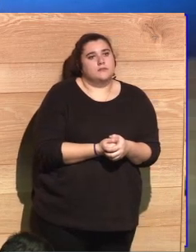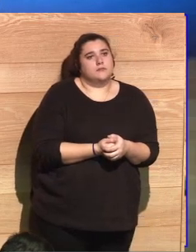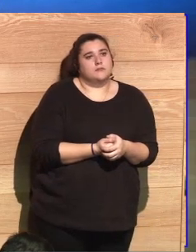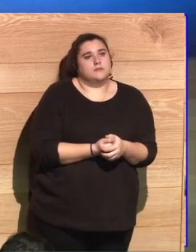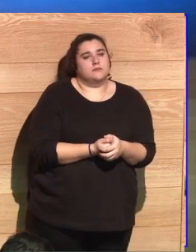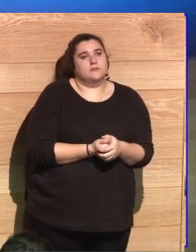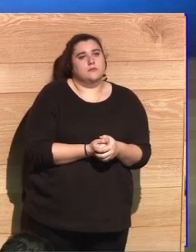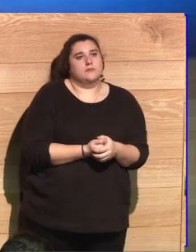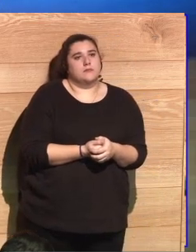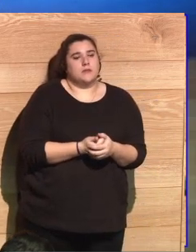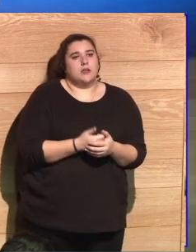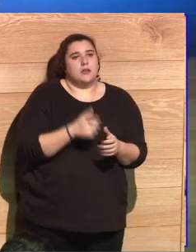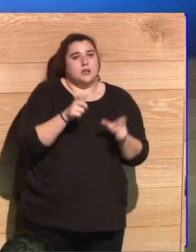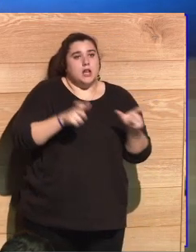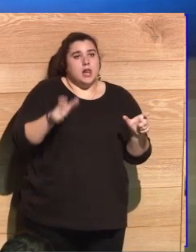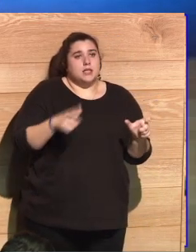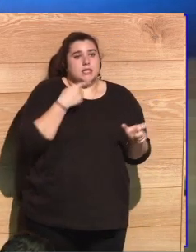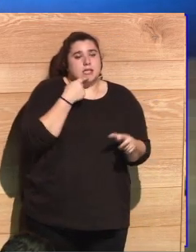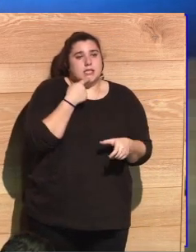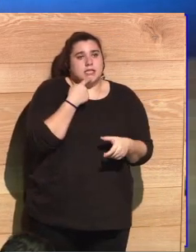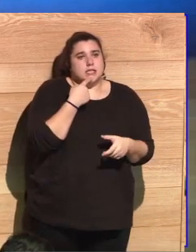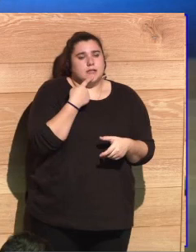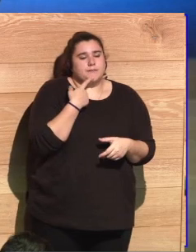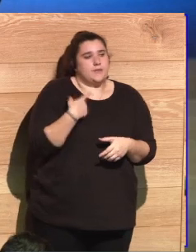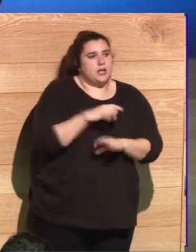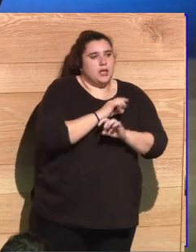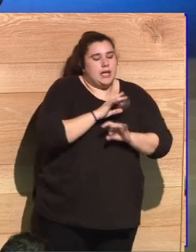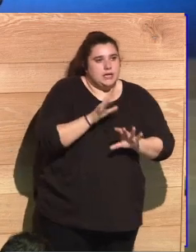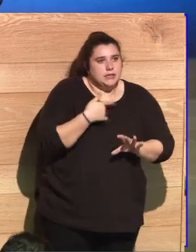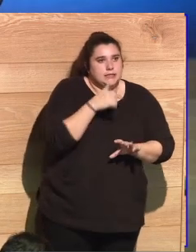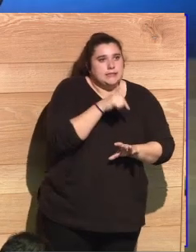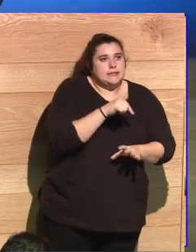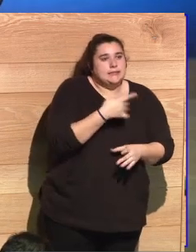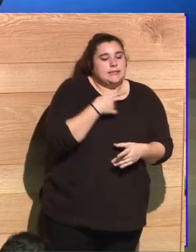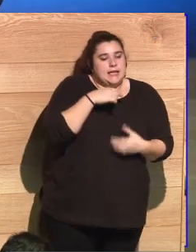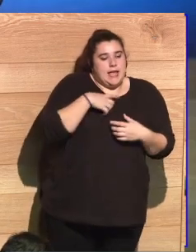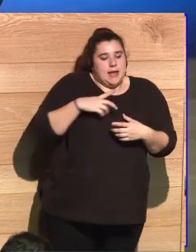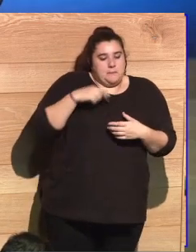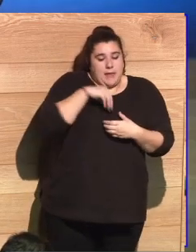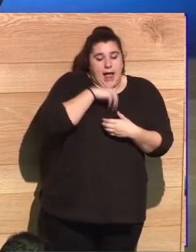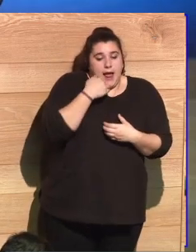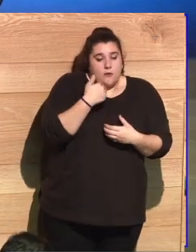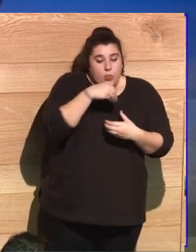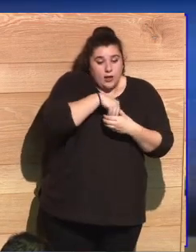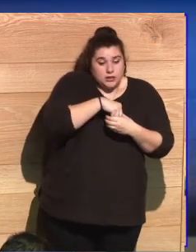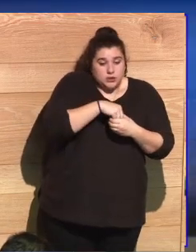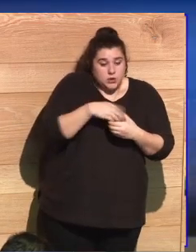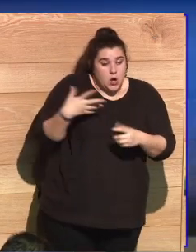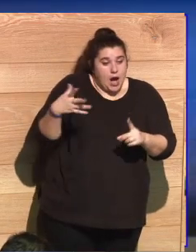Say they reinvent themselves. No, you just find something that was in you. If it wasn't in there, you're not going to find it, you